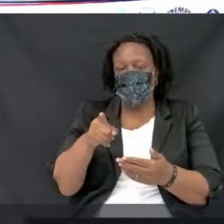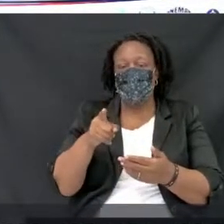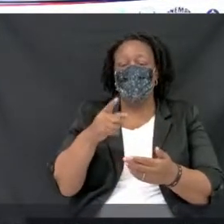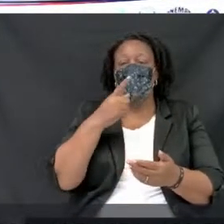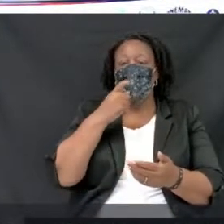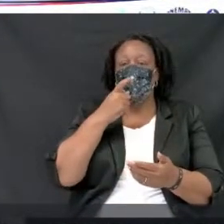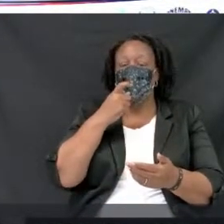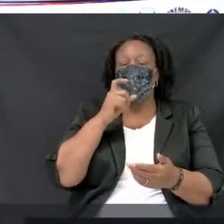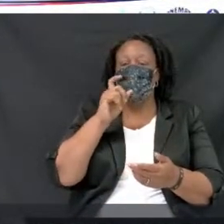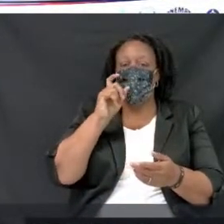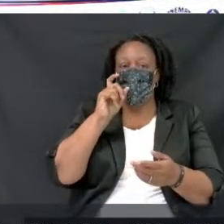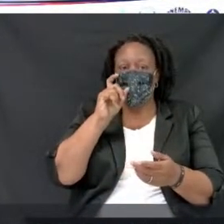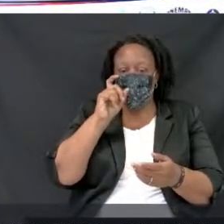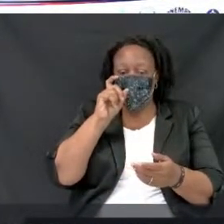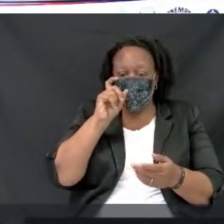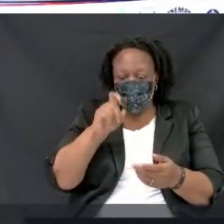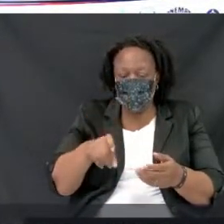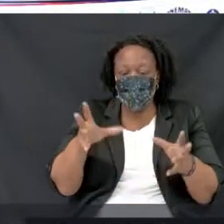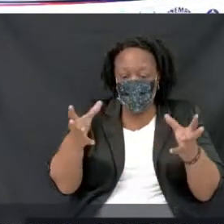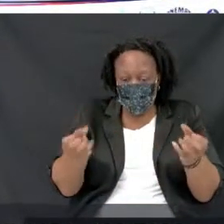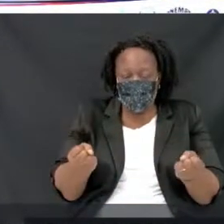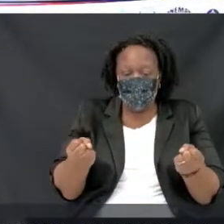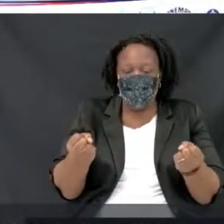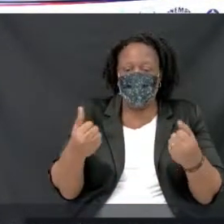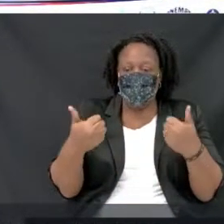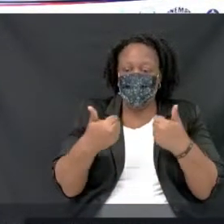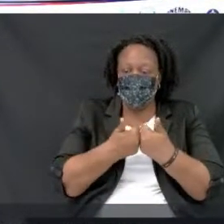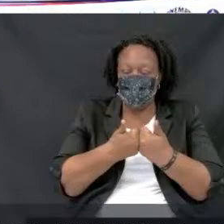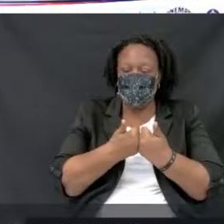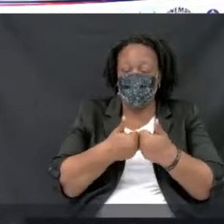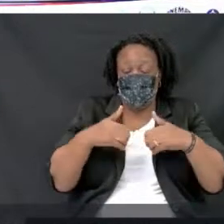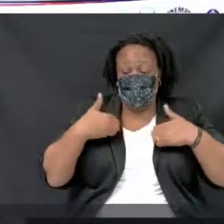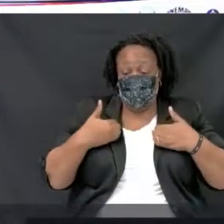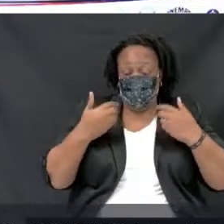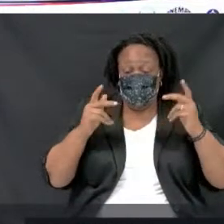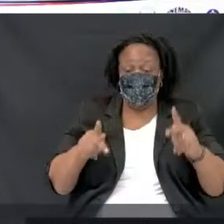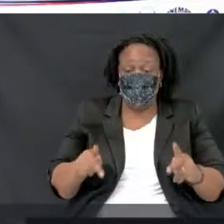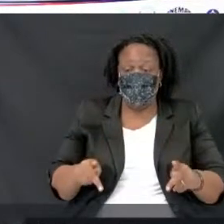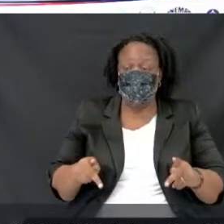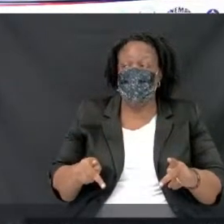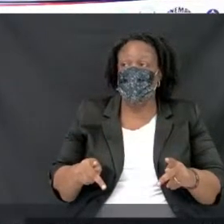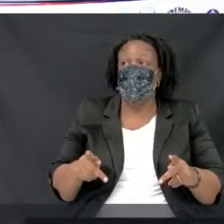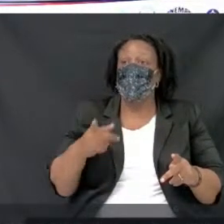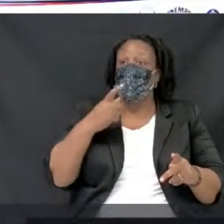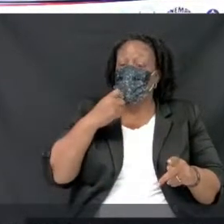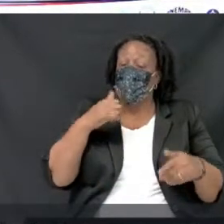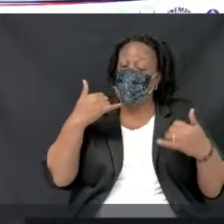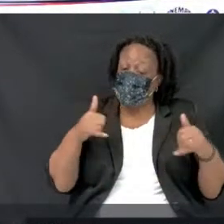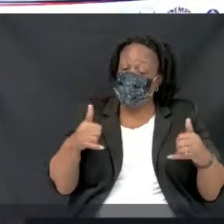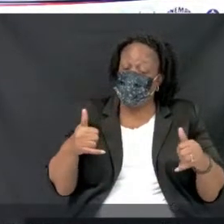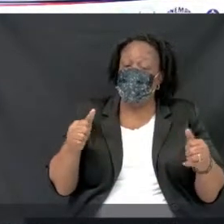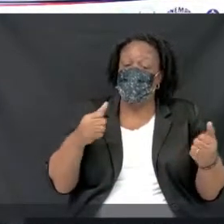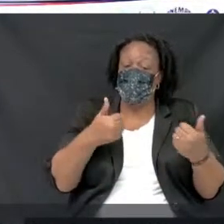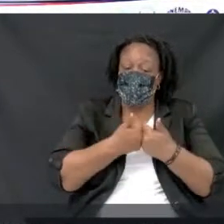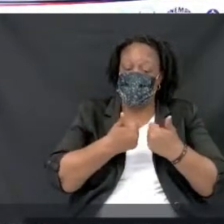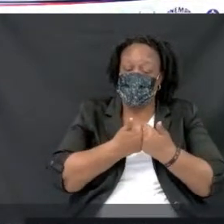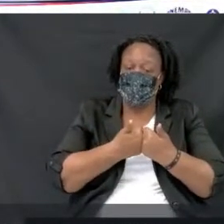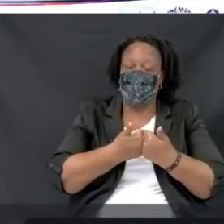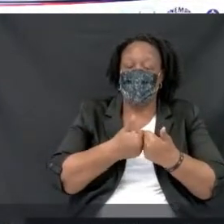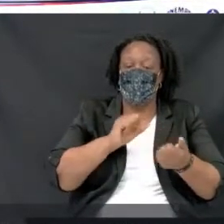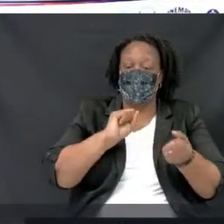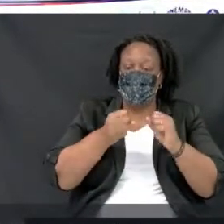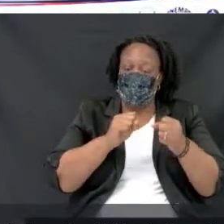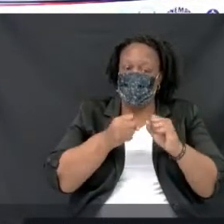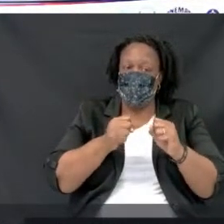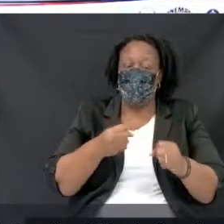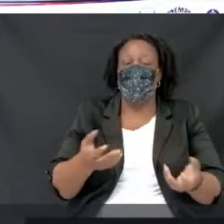threshold of 70%. And these are the young persons, these are the persons in whom we are seeing the greatest positive